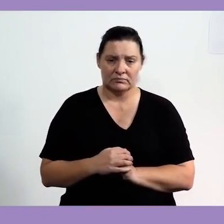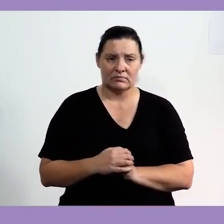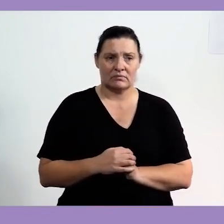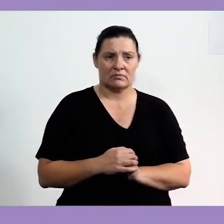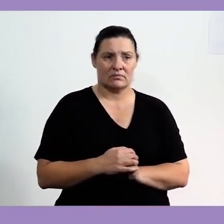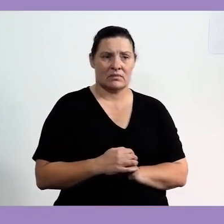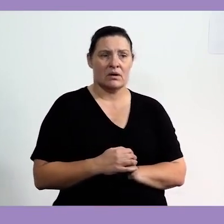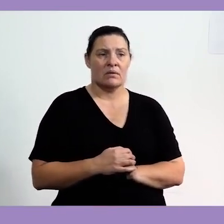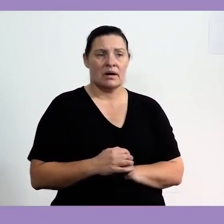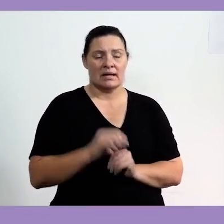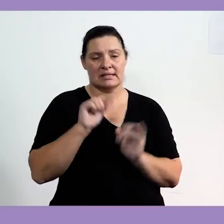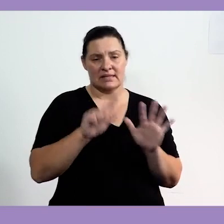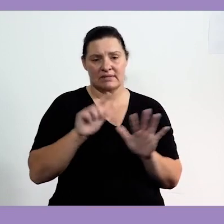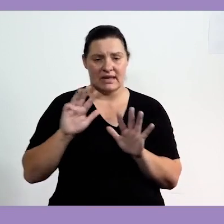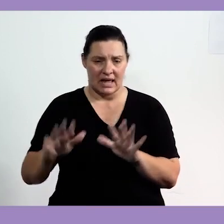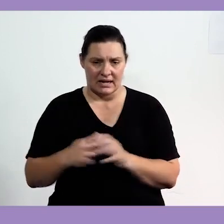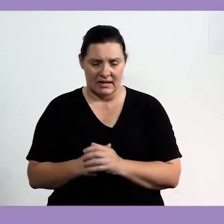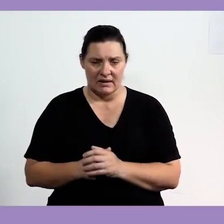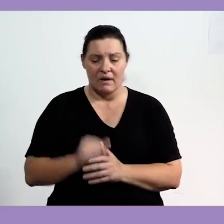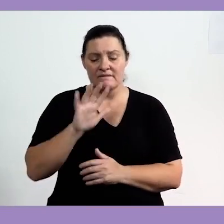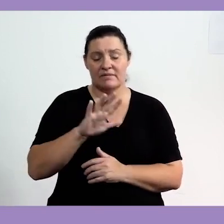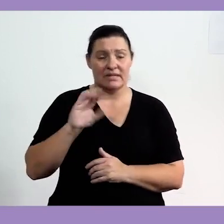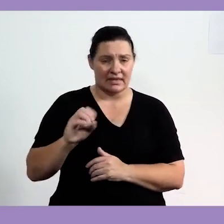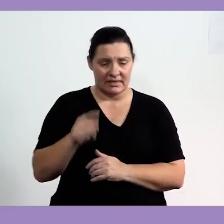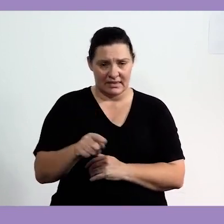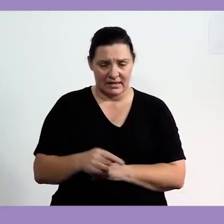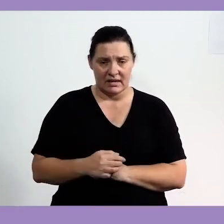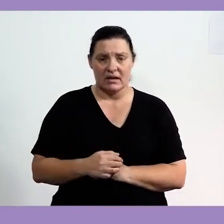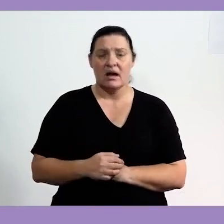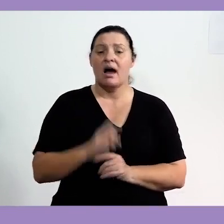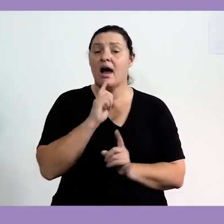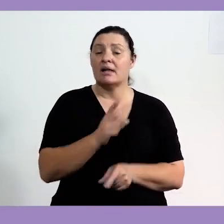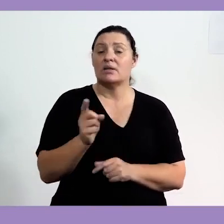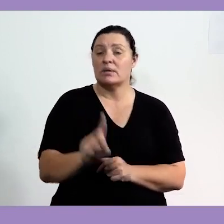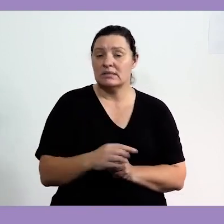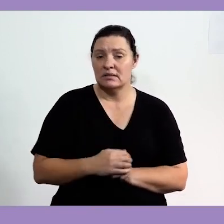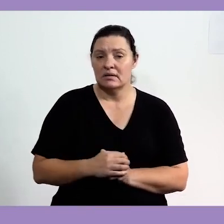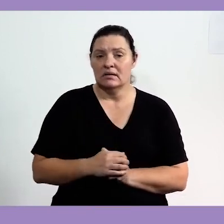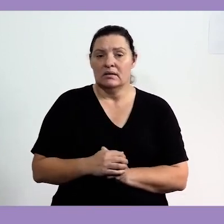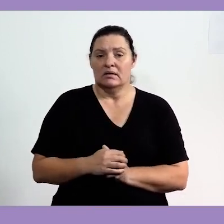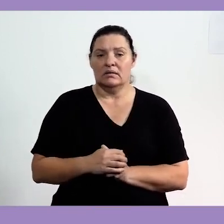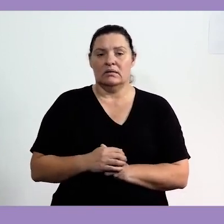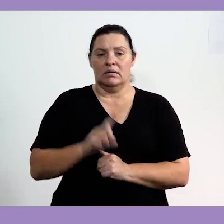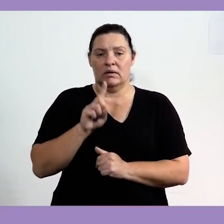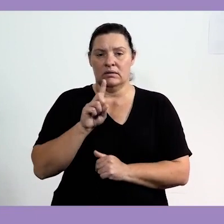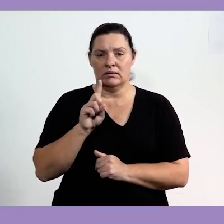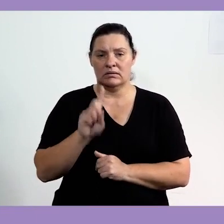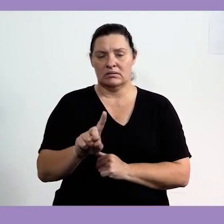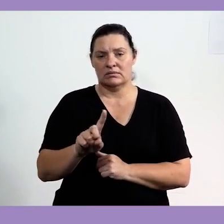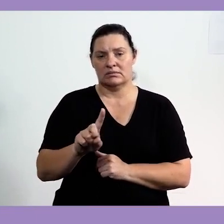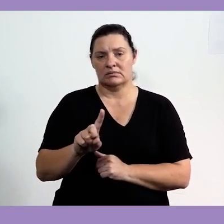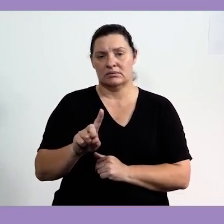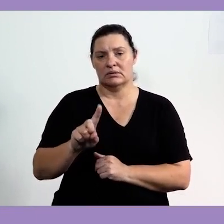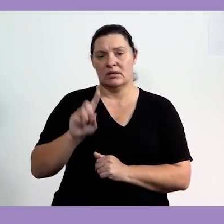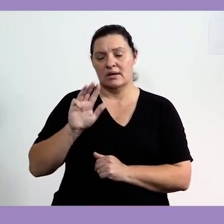just going to say there the answer is 79. For the 50th term, we are going to say the answer is